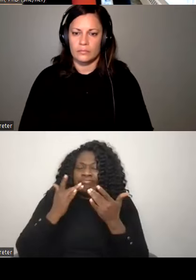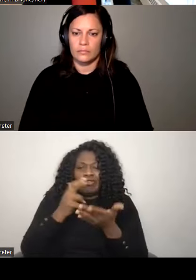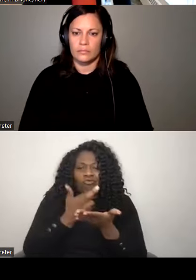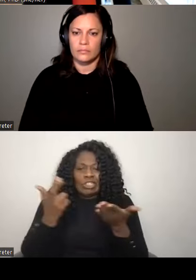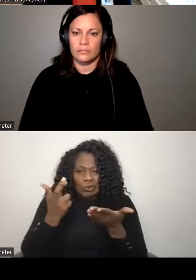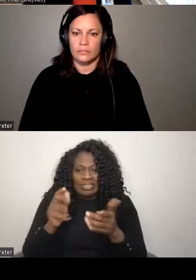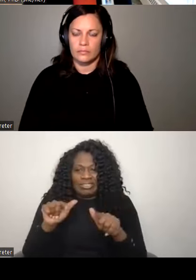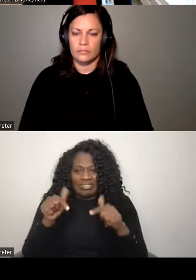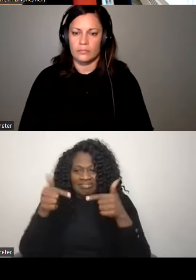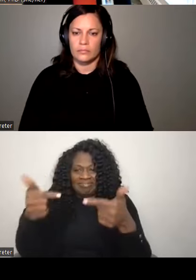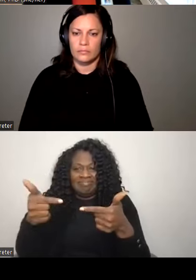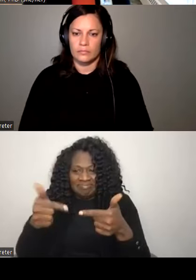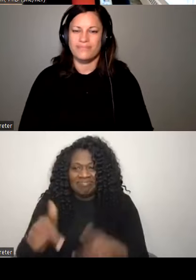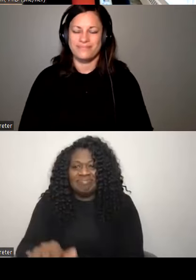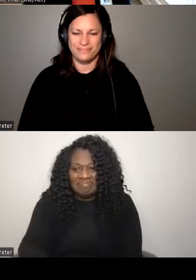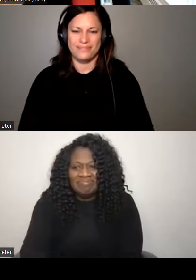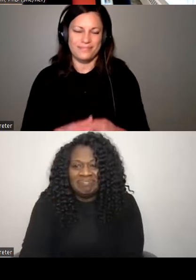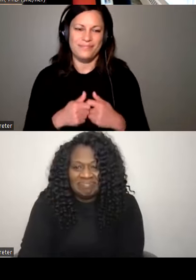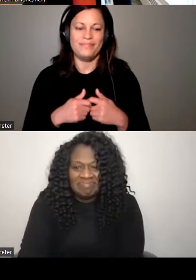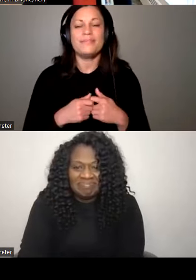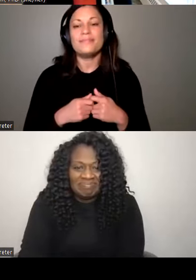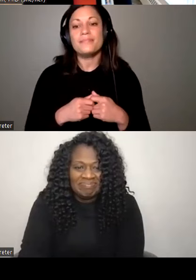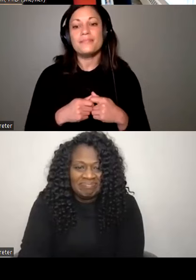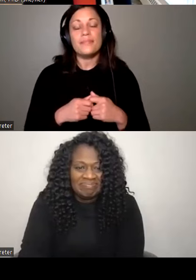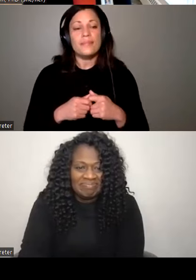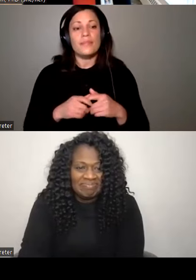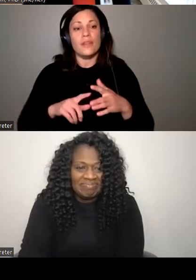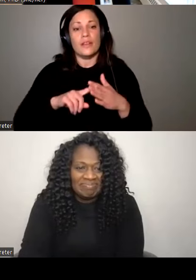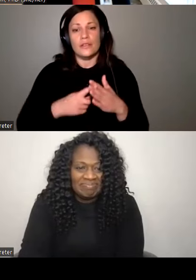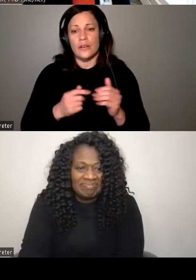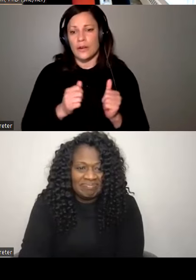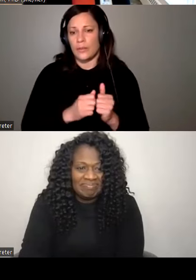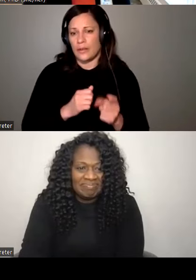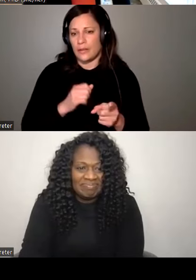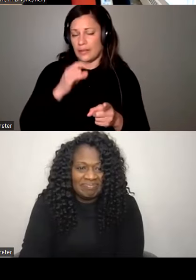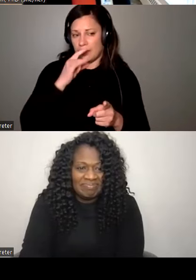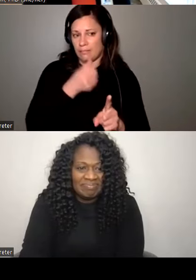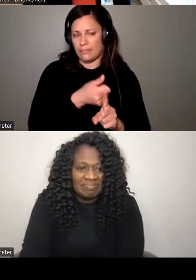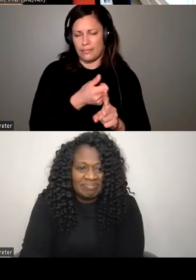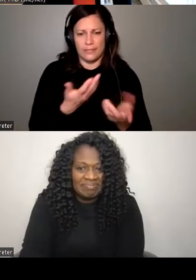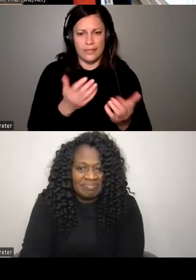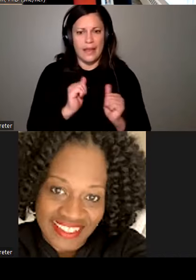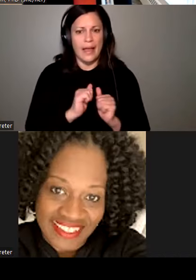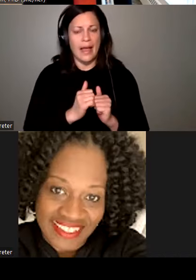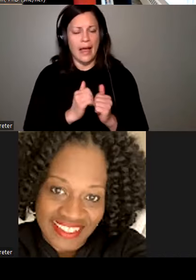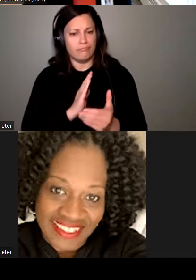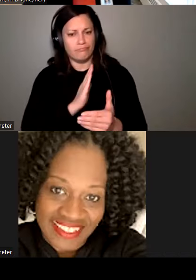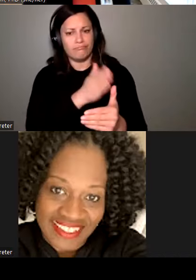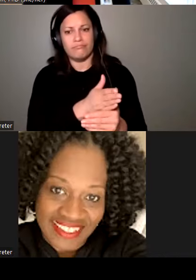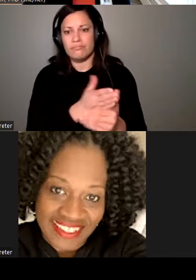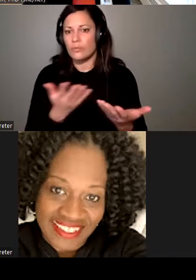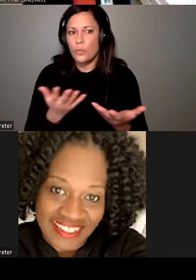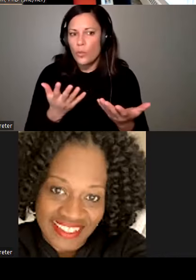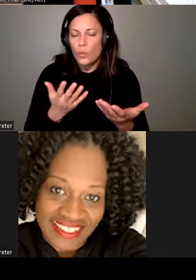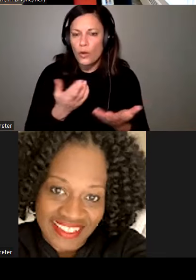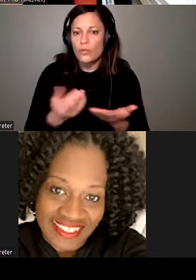So starting with the child, where can we intervene? What resources do we have? I'm a neuropsychologist, so I'm